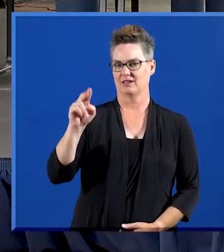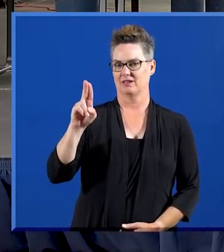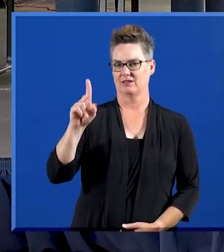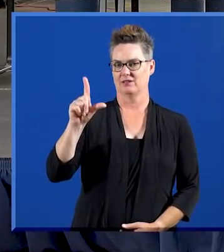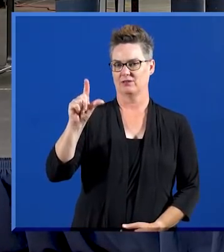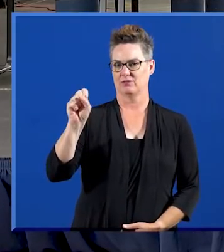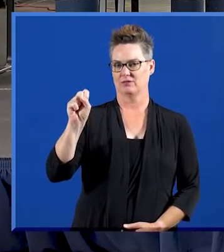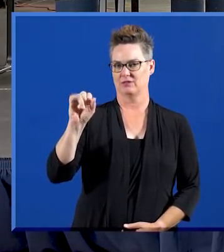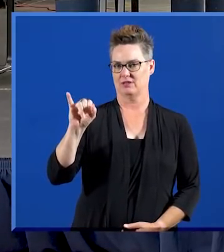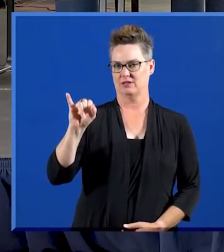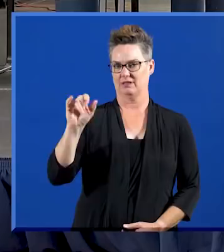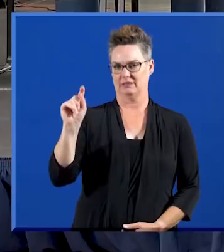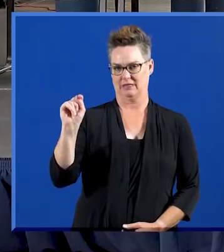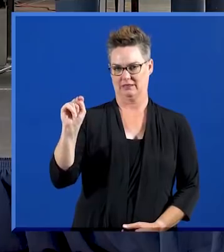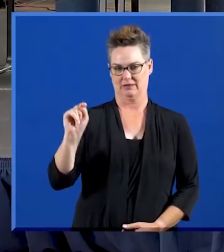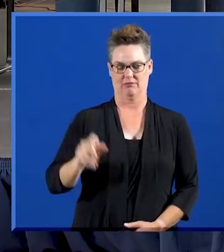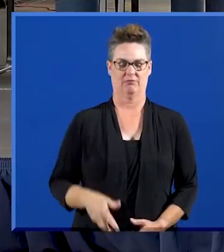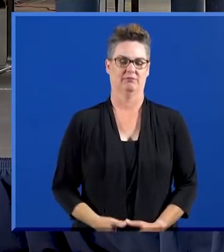Tulsi Tundell.